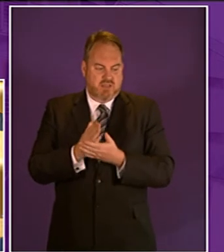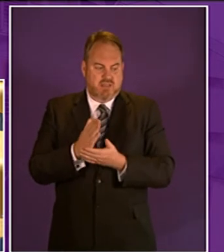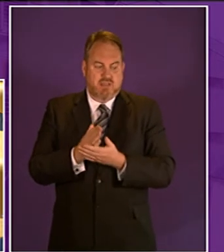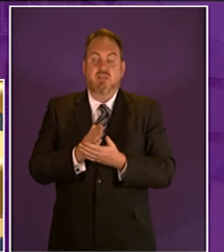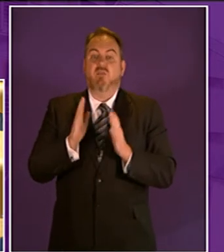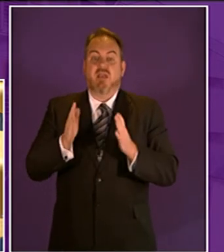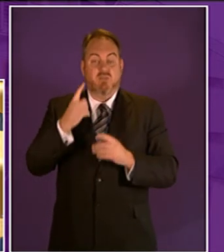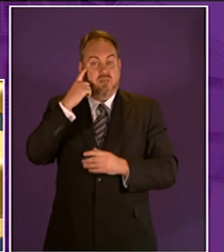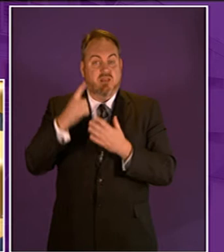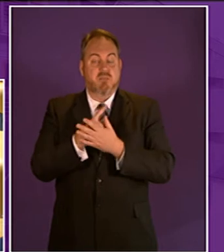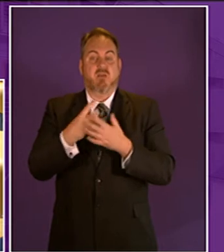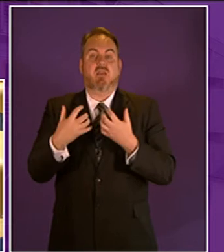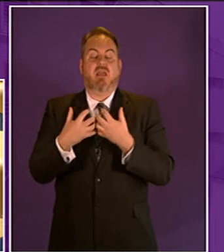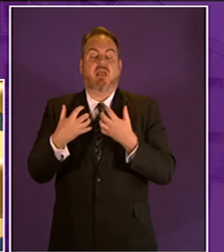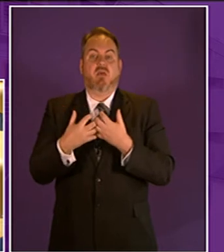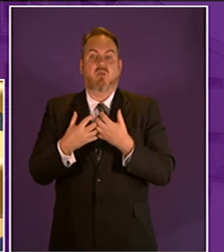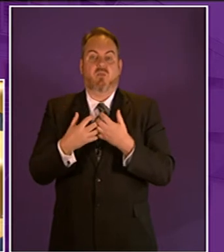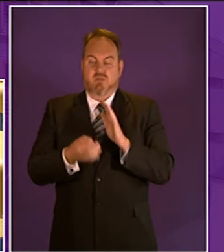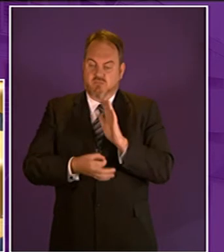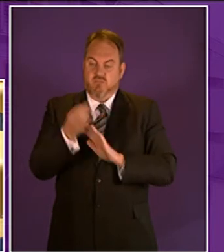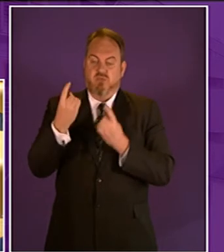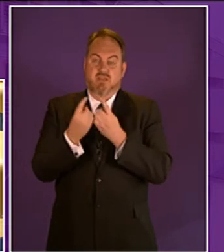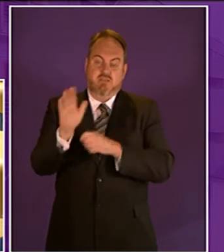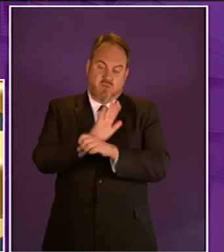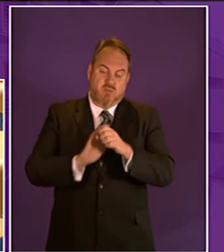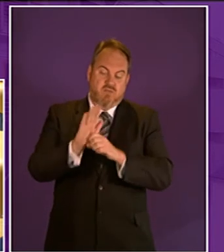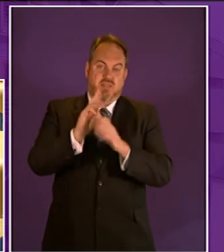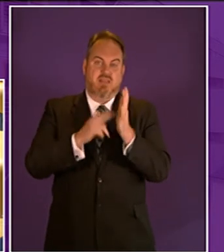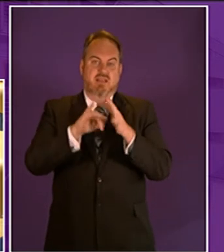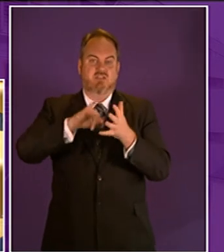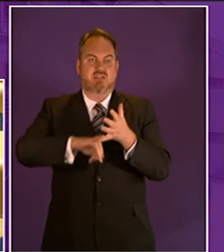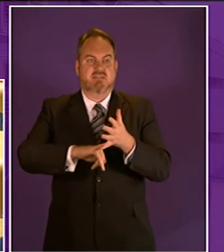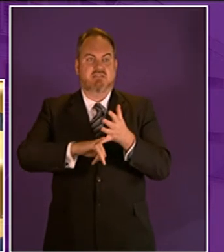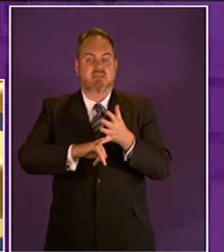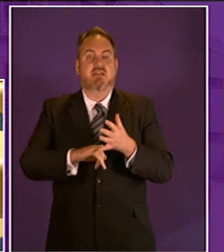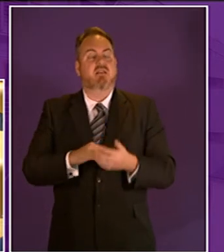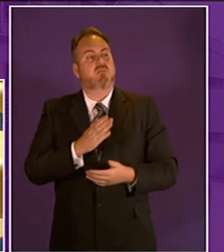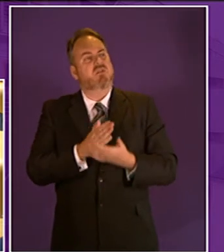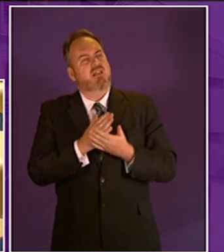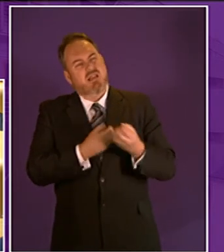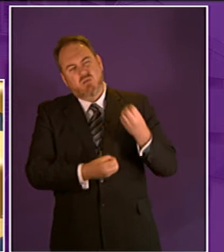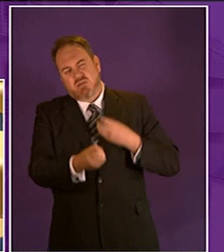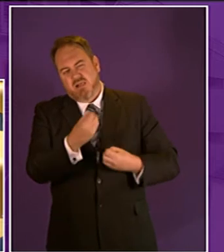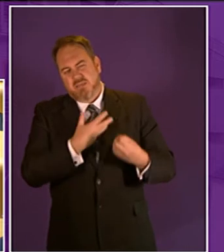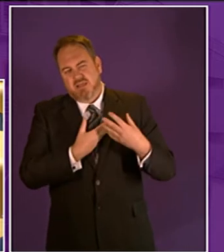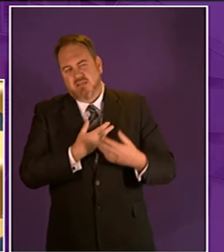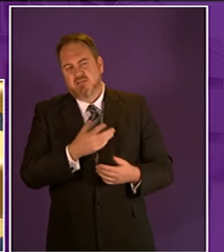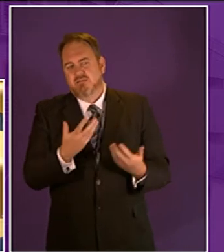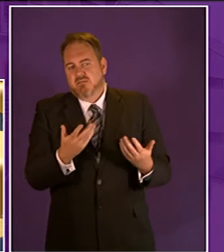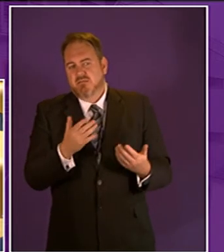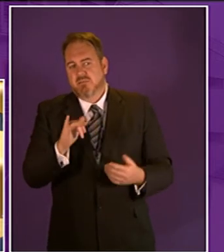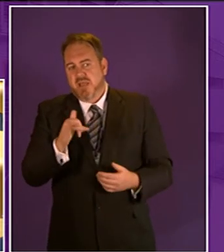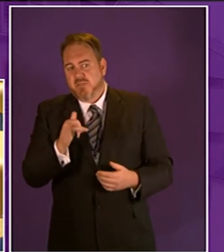right across the NHS? Secondly, given that we've had a history of ransomware attacks, can she confirm if we have ever had to pay out